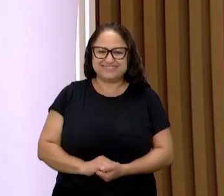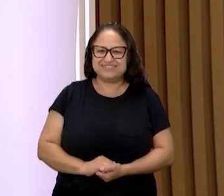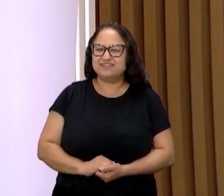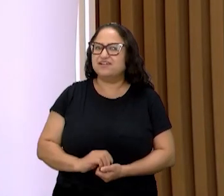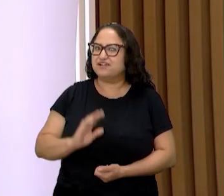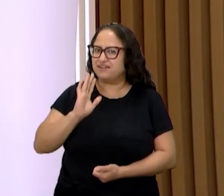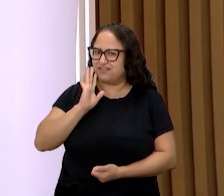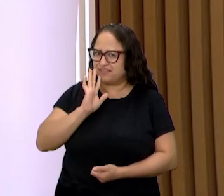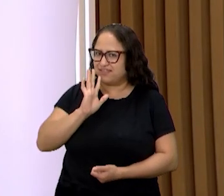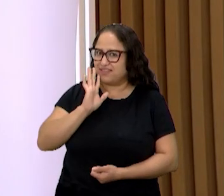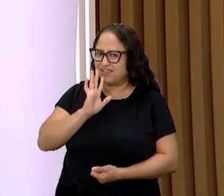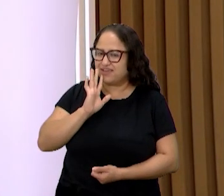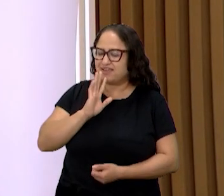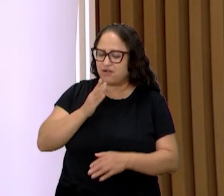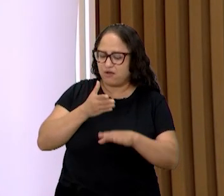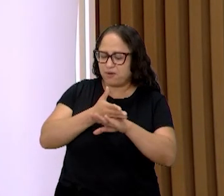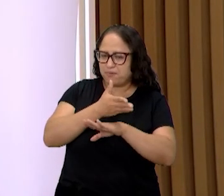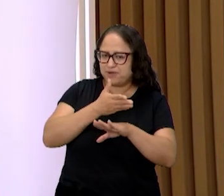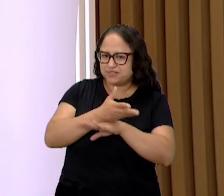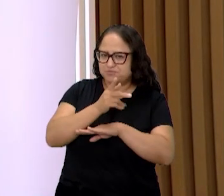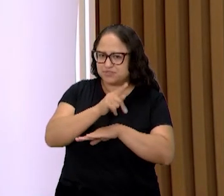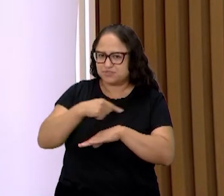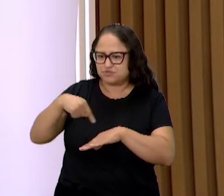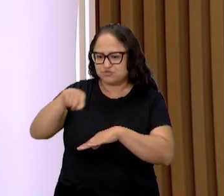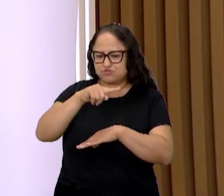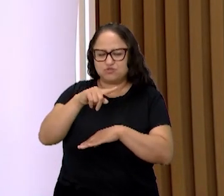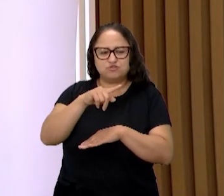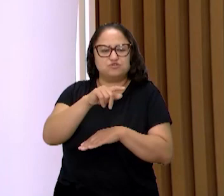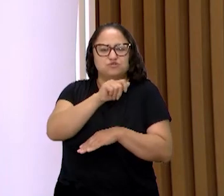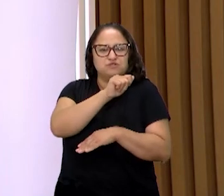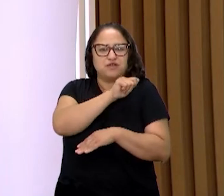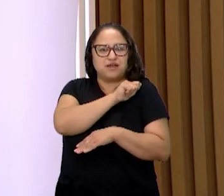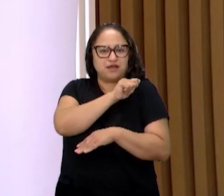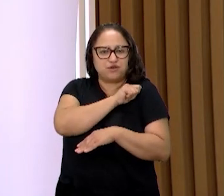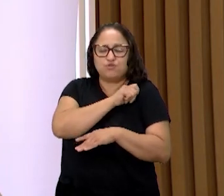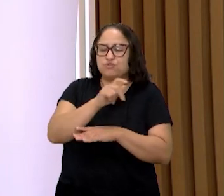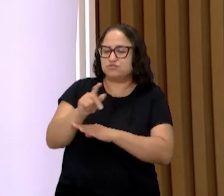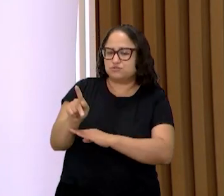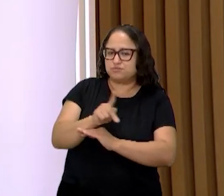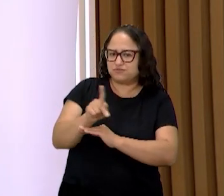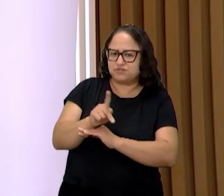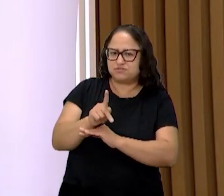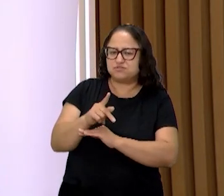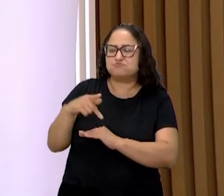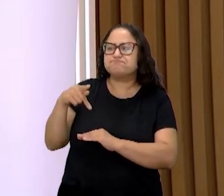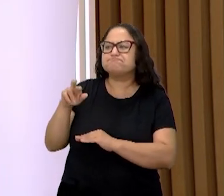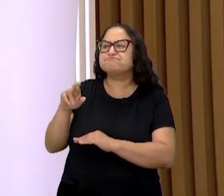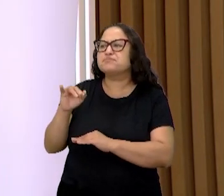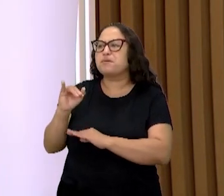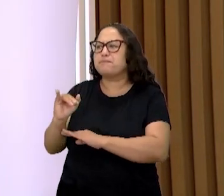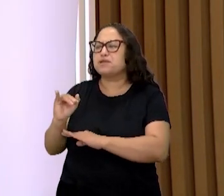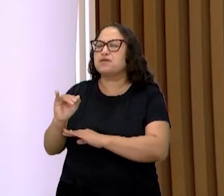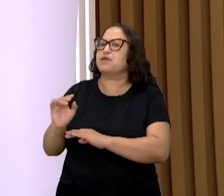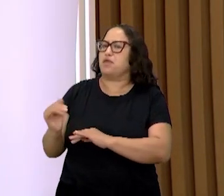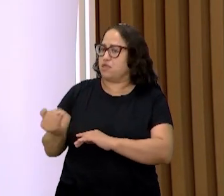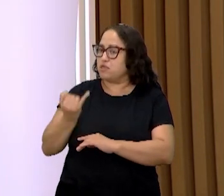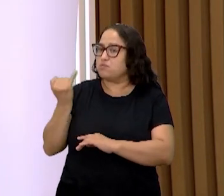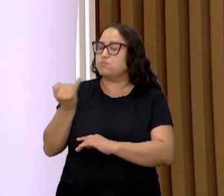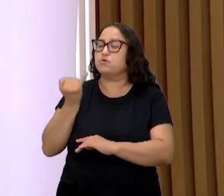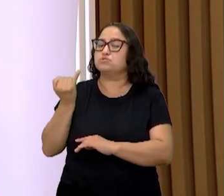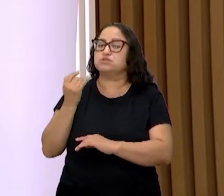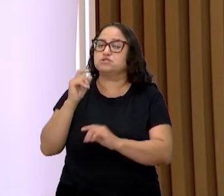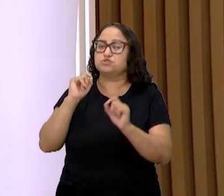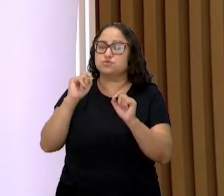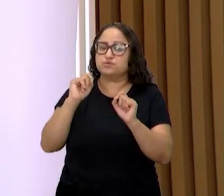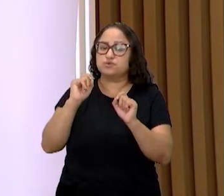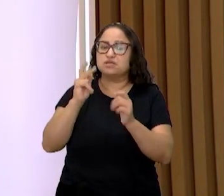him? Muito legal a participação dos nossos professores, nossos estudantes. Pri, eu acho que assim, a questão fundamental, né, que os